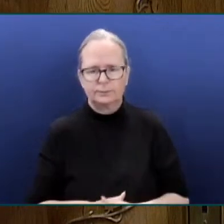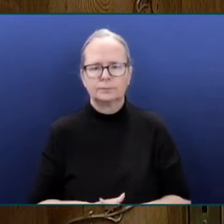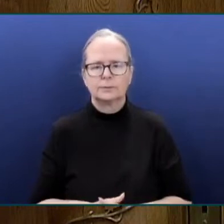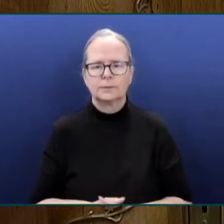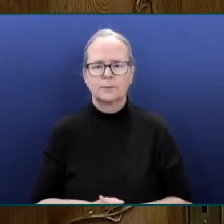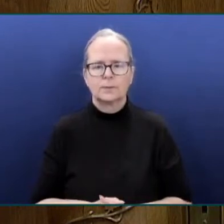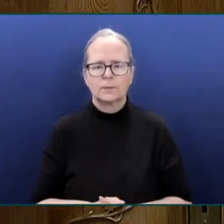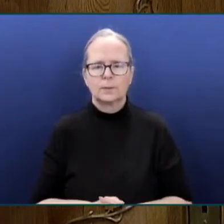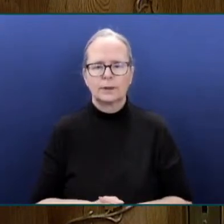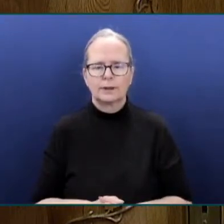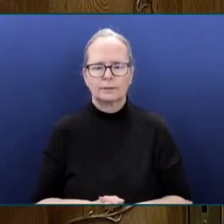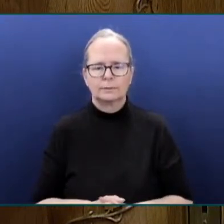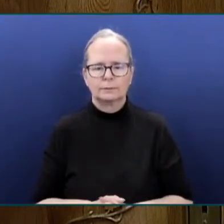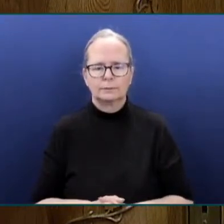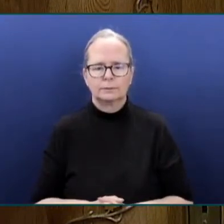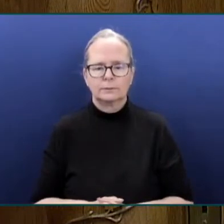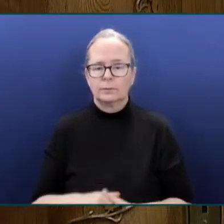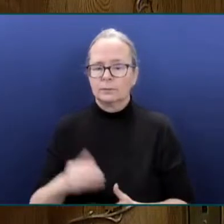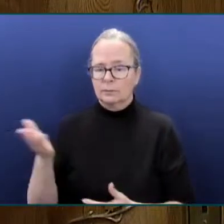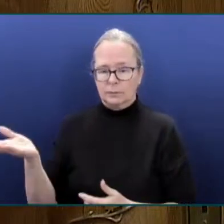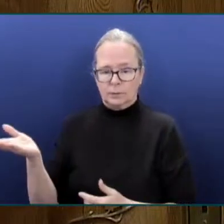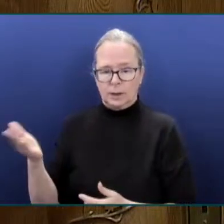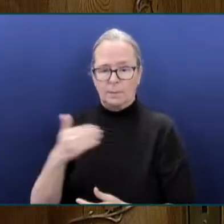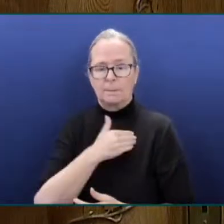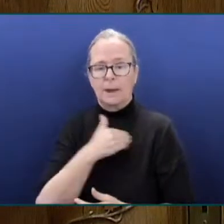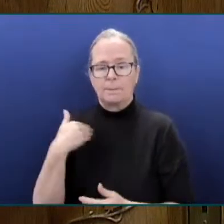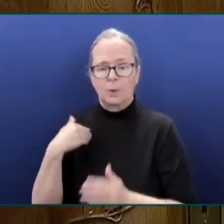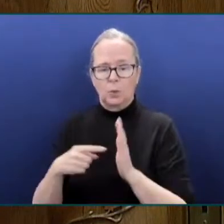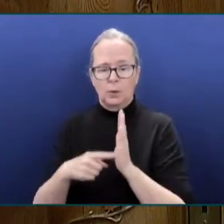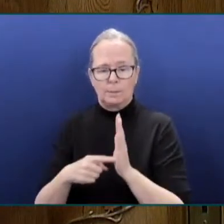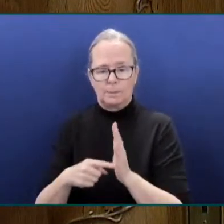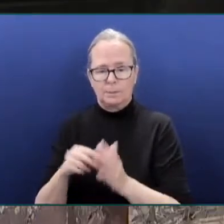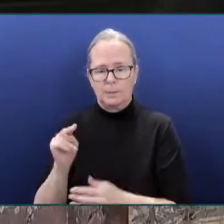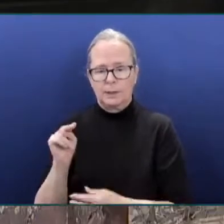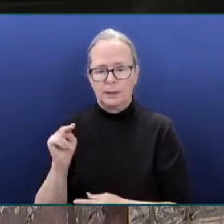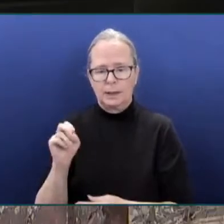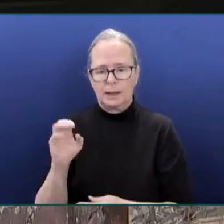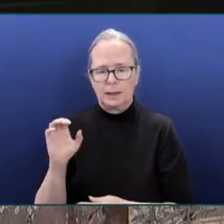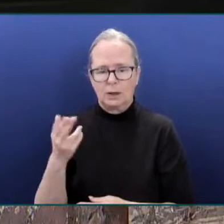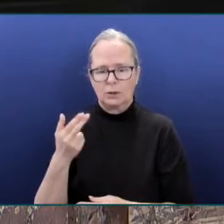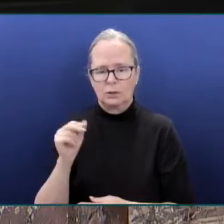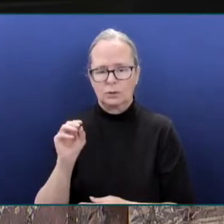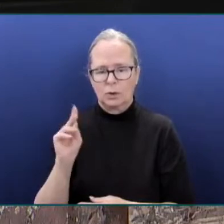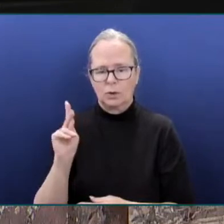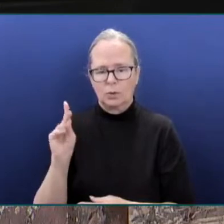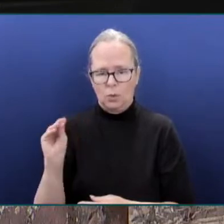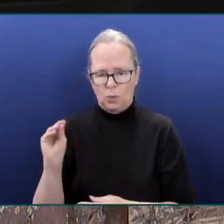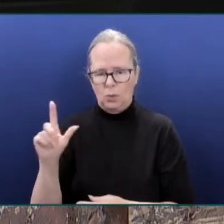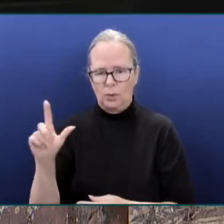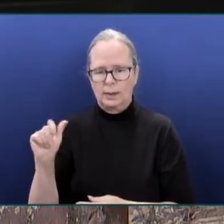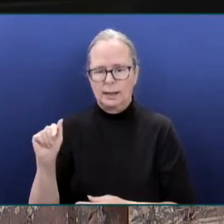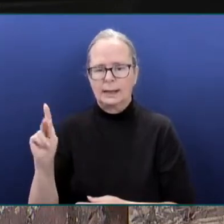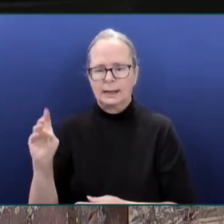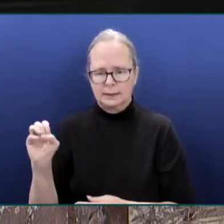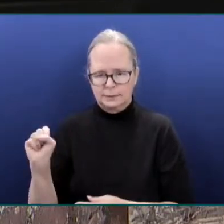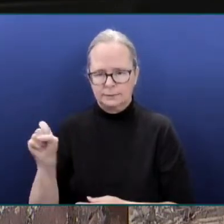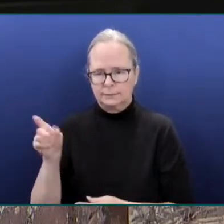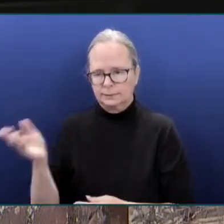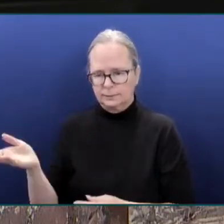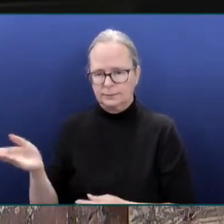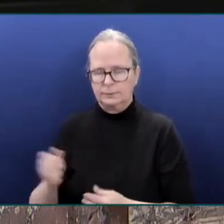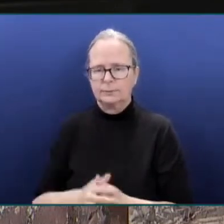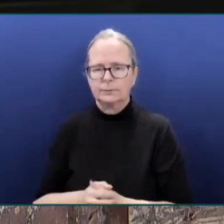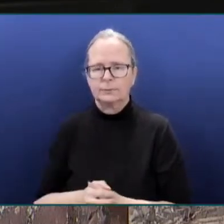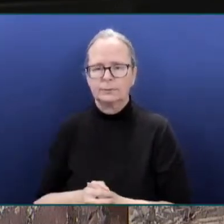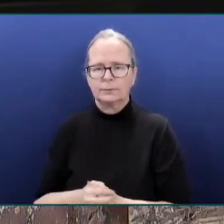Member for Nechako Lakes. Thank you, Mr. Speaker. And to the Minister of Health, could the Minister please explain the rationale for encouraging people in